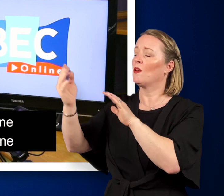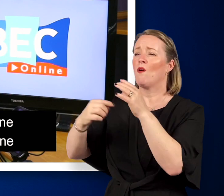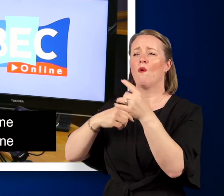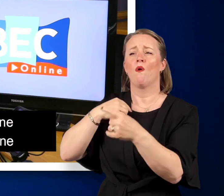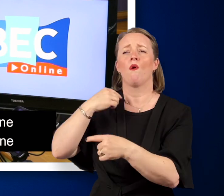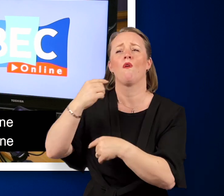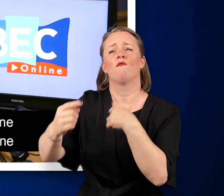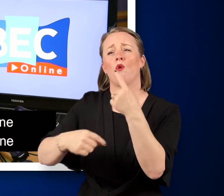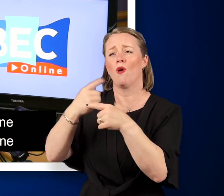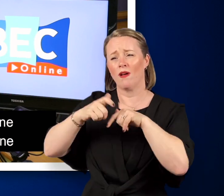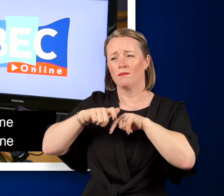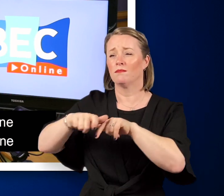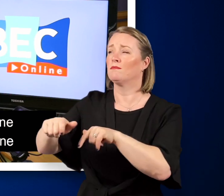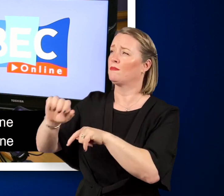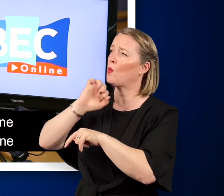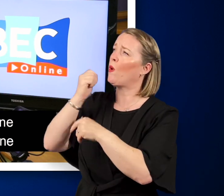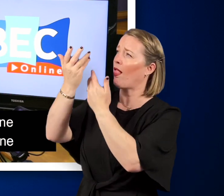forever here be